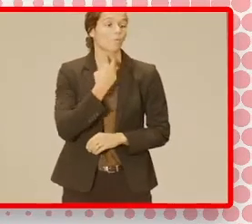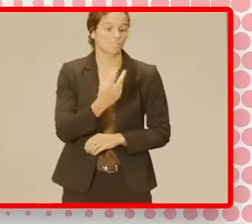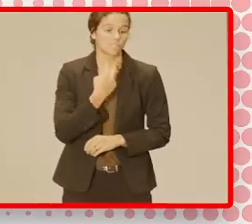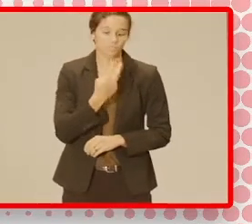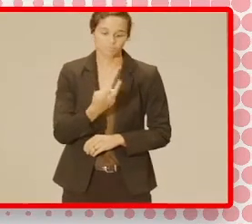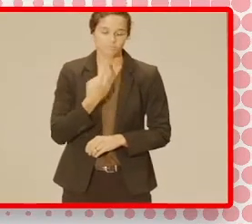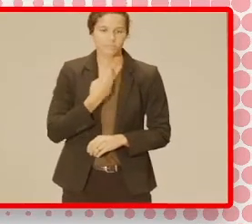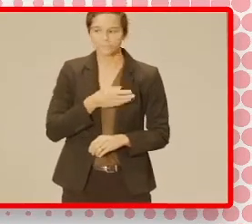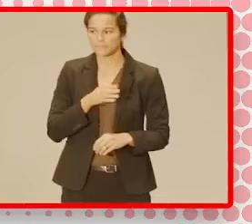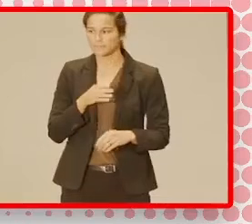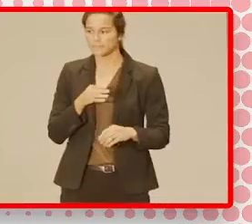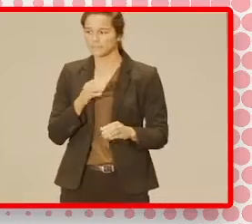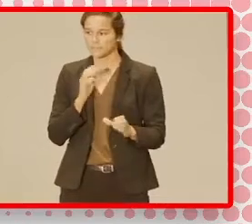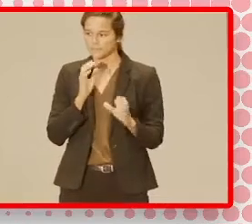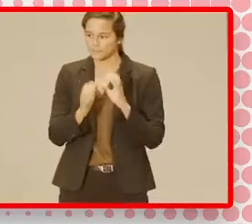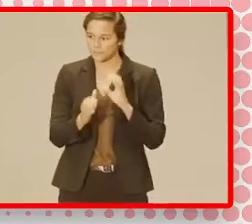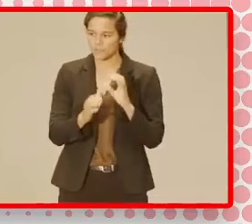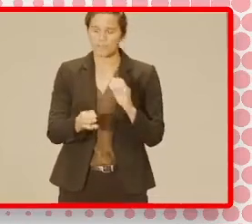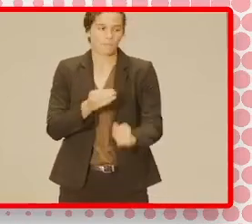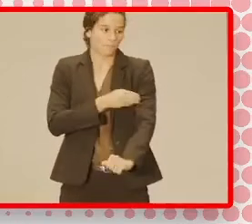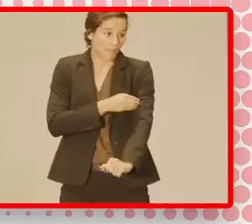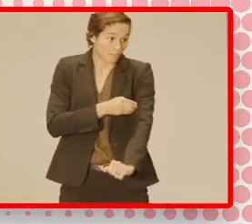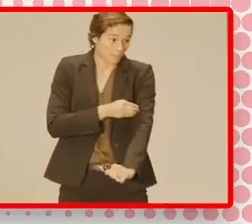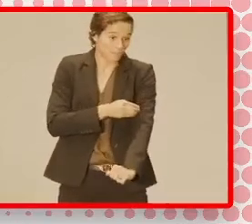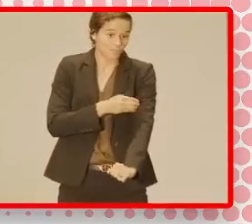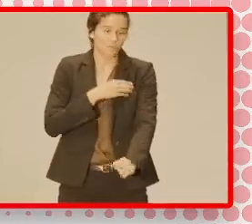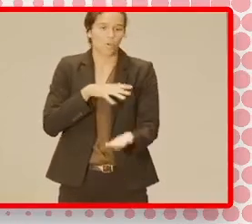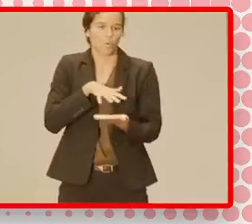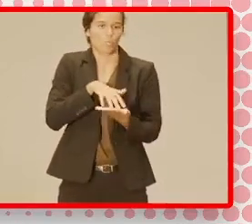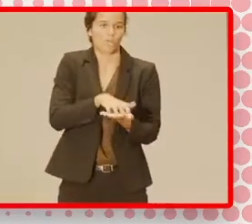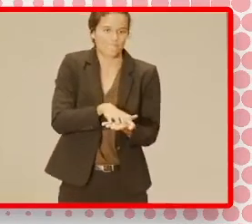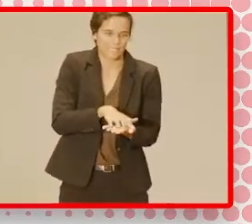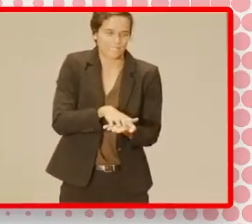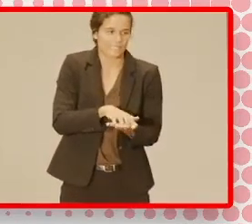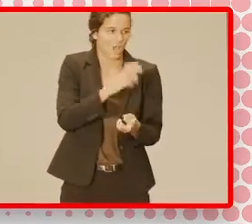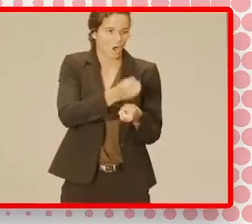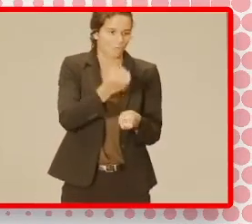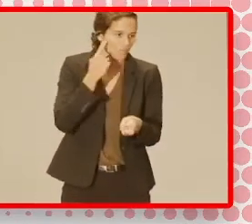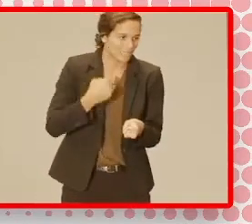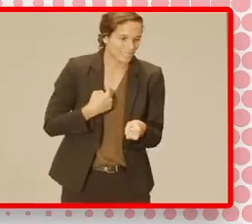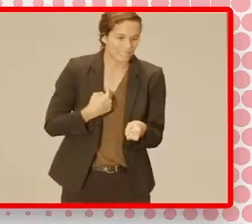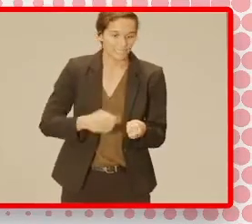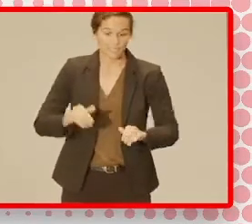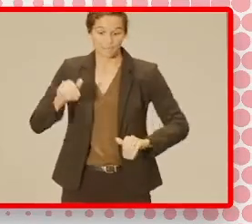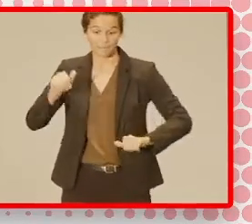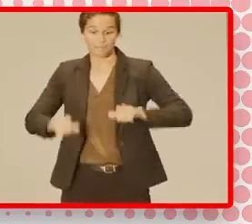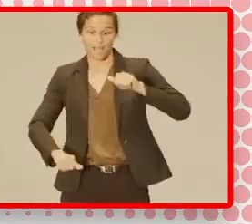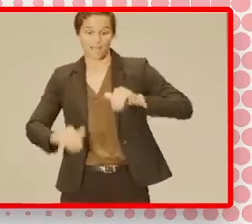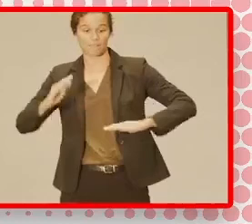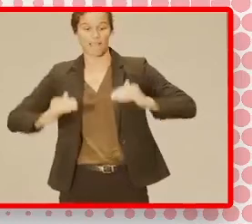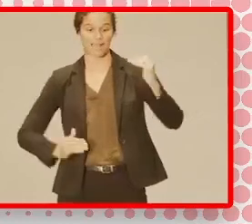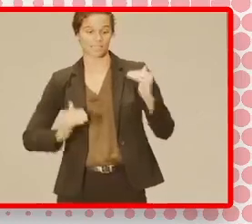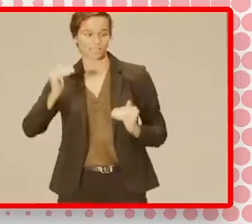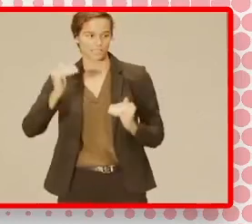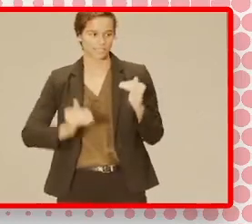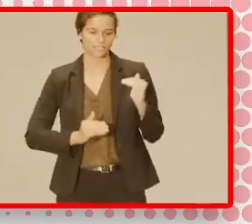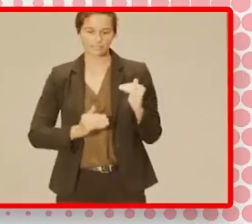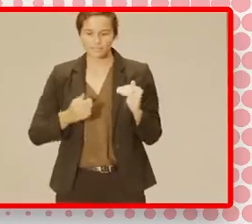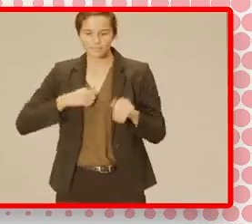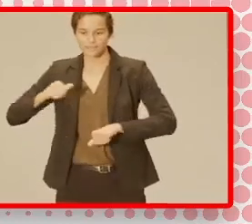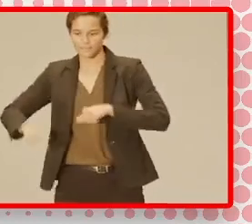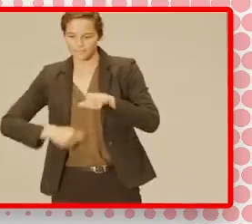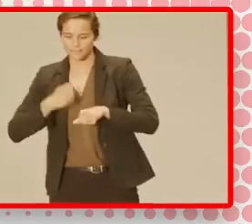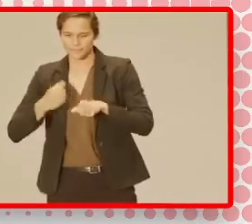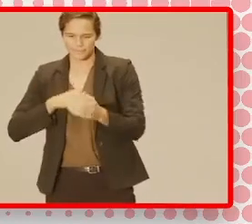Number 2, poor balance makes it hard to ride a bike. It takes me longer to